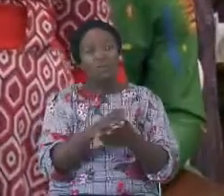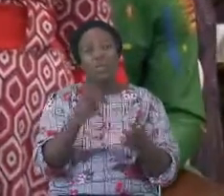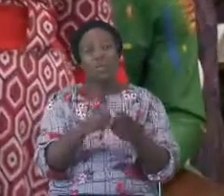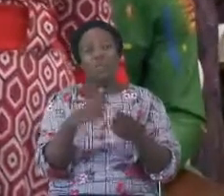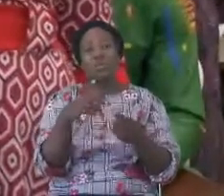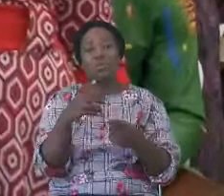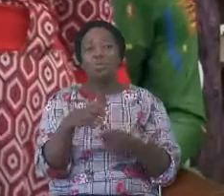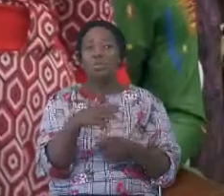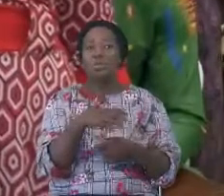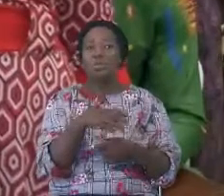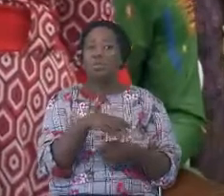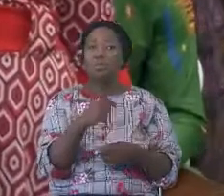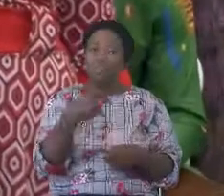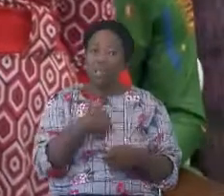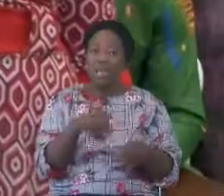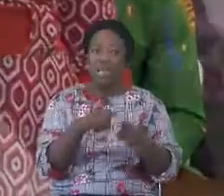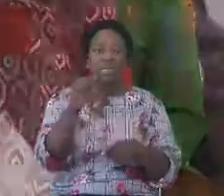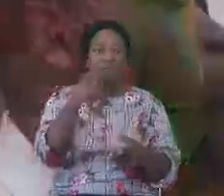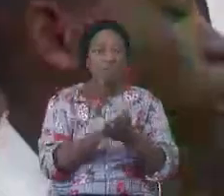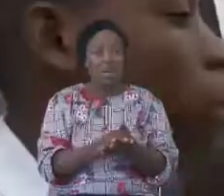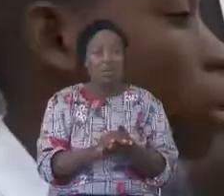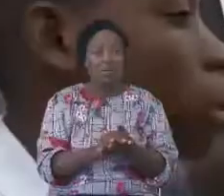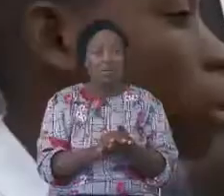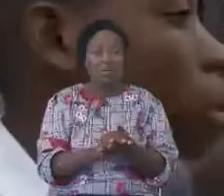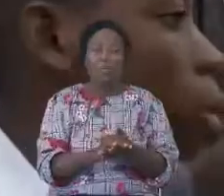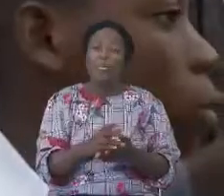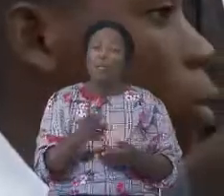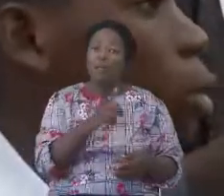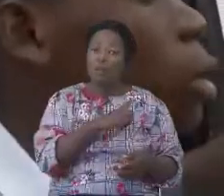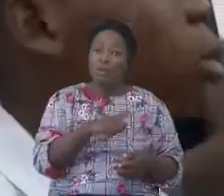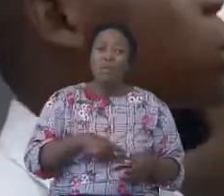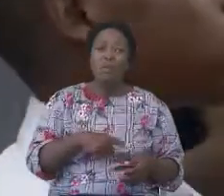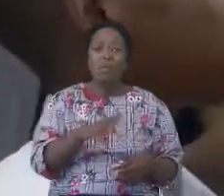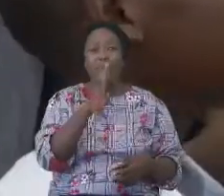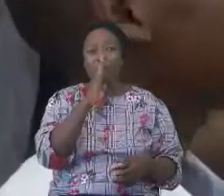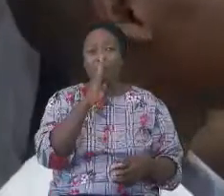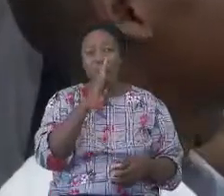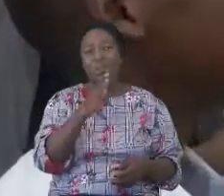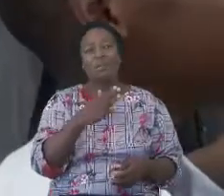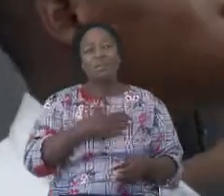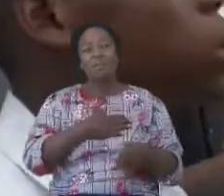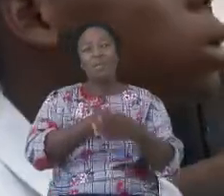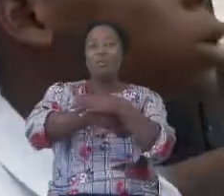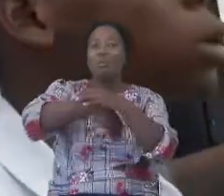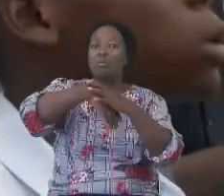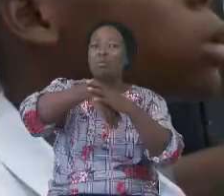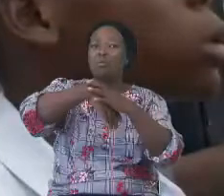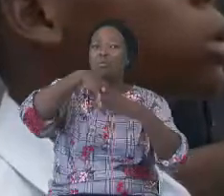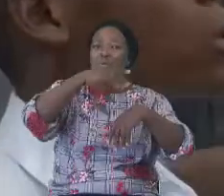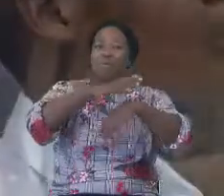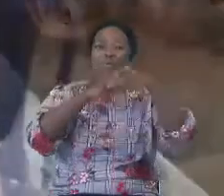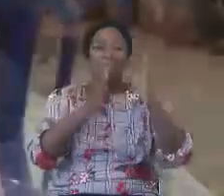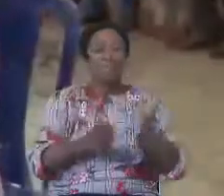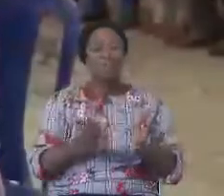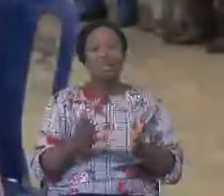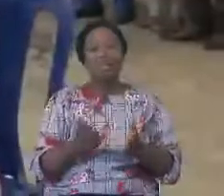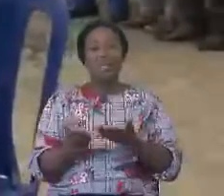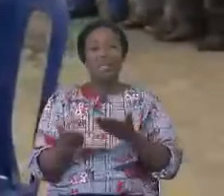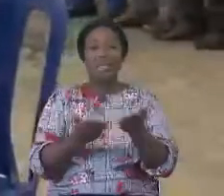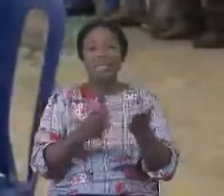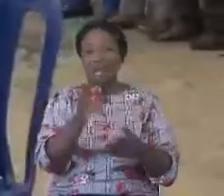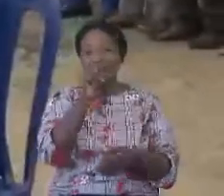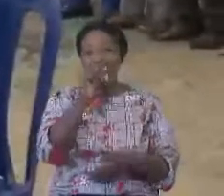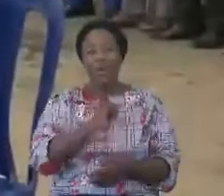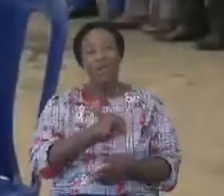be the husband of the widow, be the supporter, the succor of the widower.